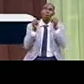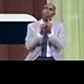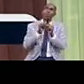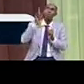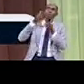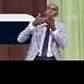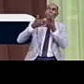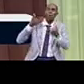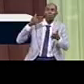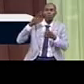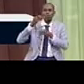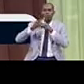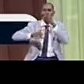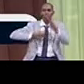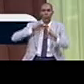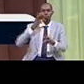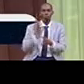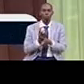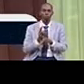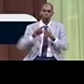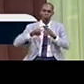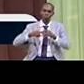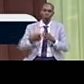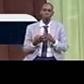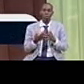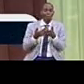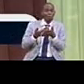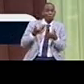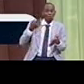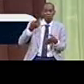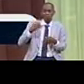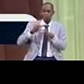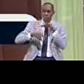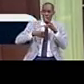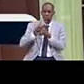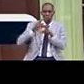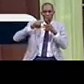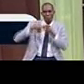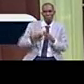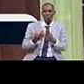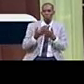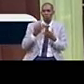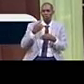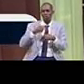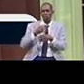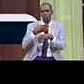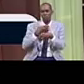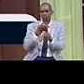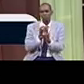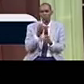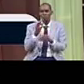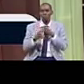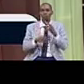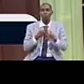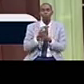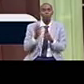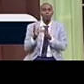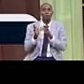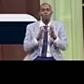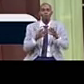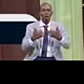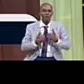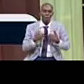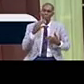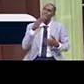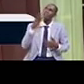before the world was. Before the beginning of the world, before the creation of the world, Jesus had been in heaven because